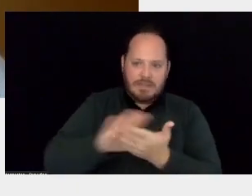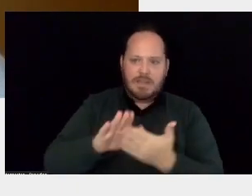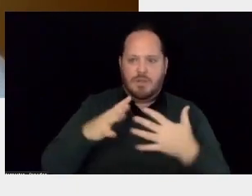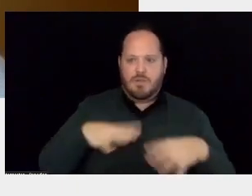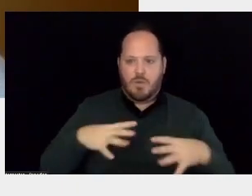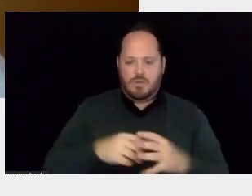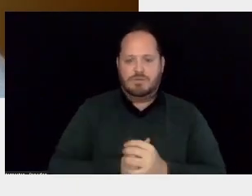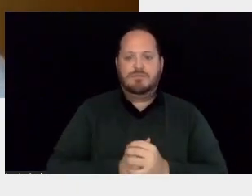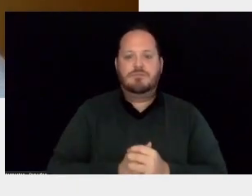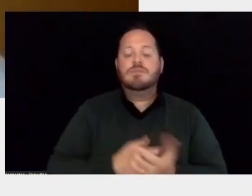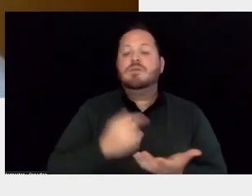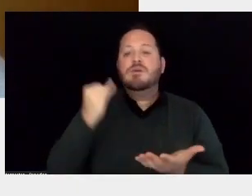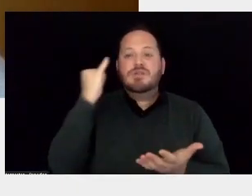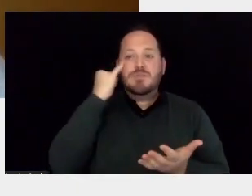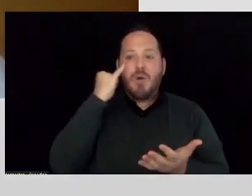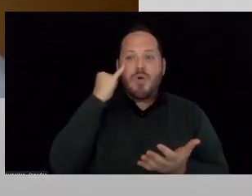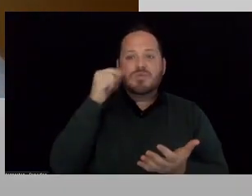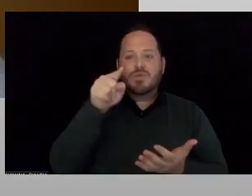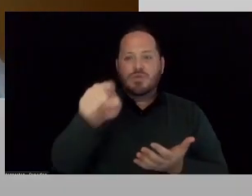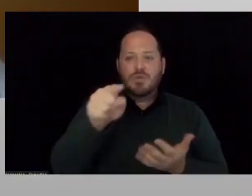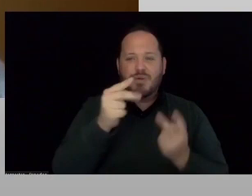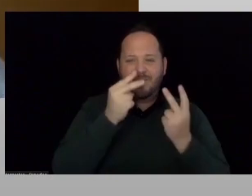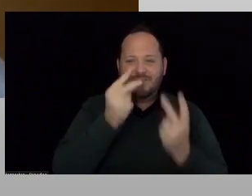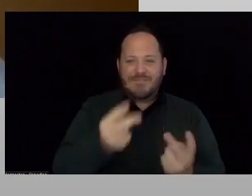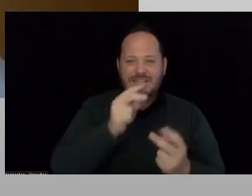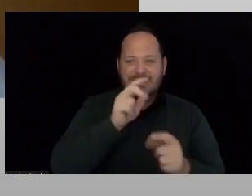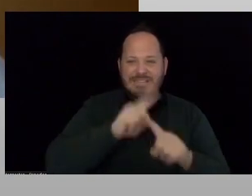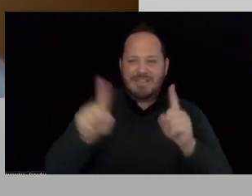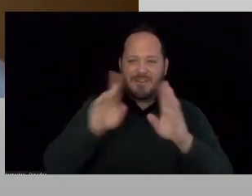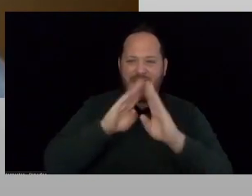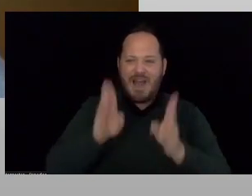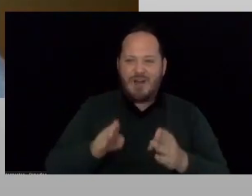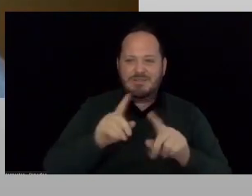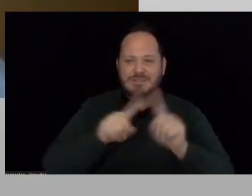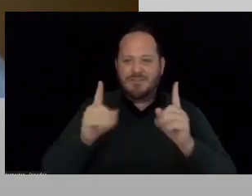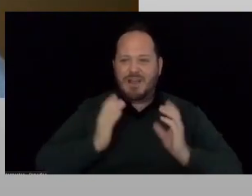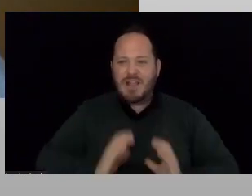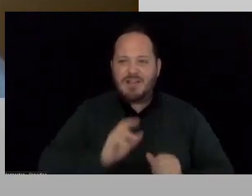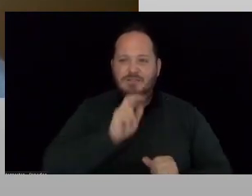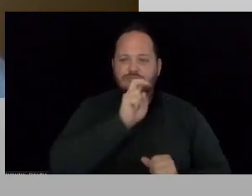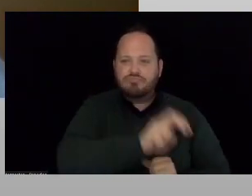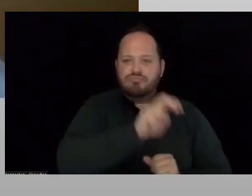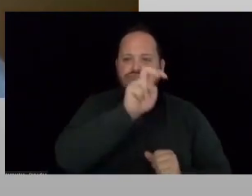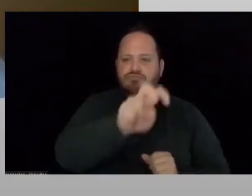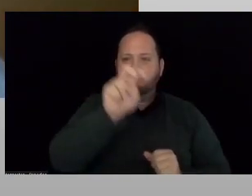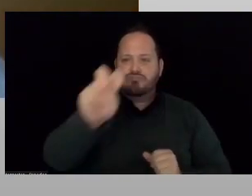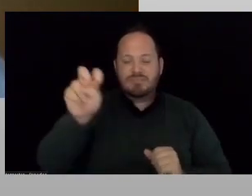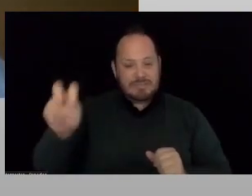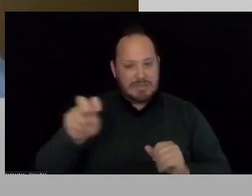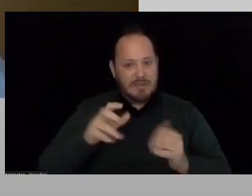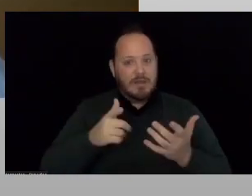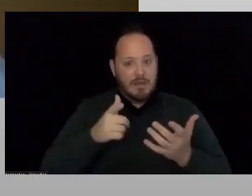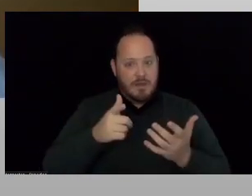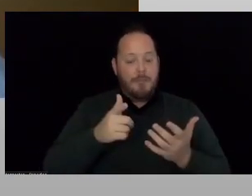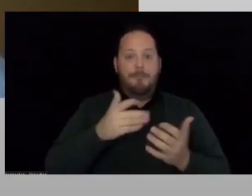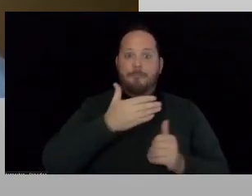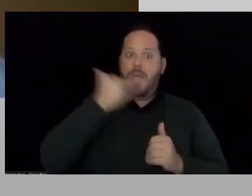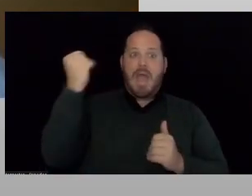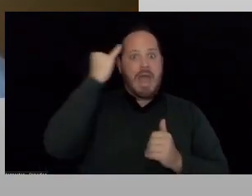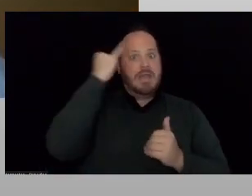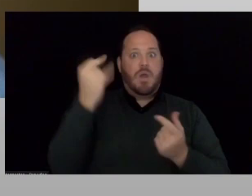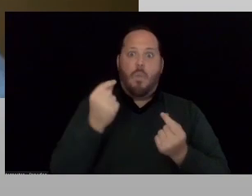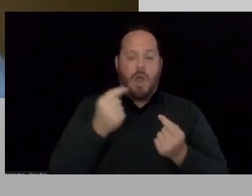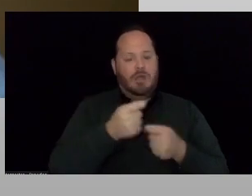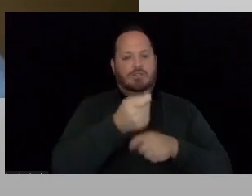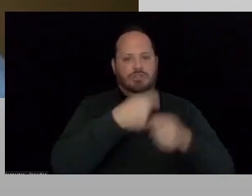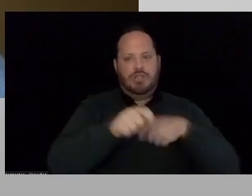clients you see on the same day, if that's possible, because your clothes from someone's home, obviously you're picking up the germ environment from there. You don't want to carry that to